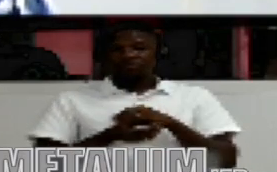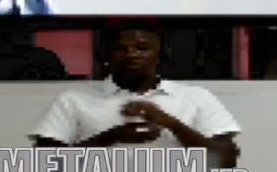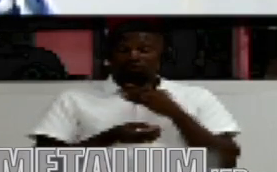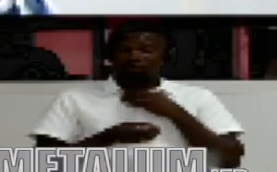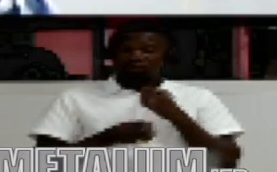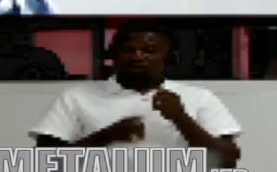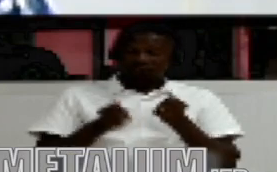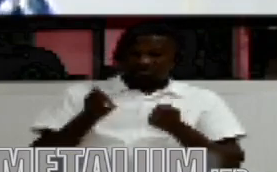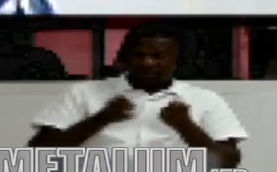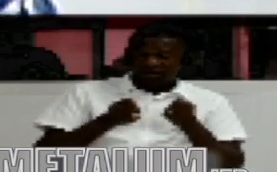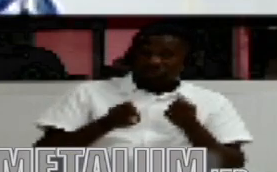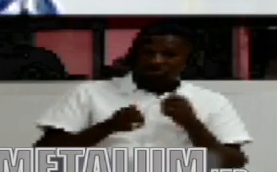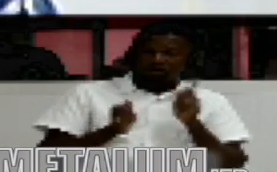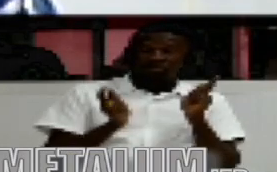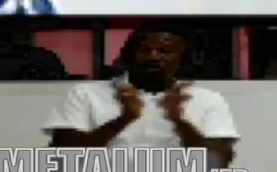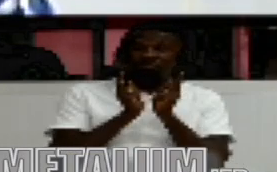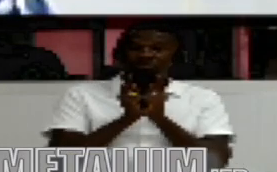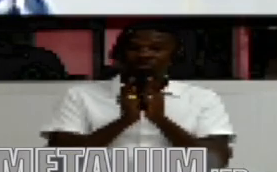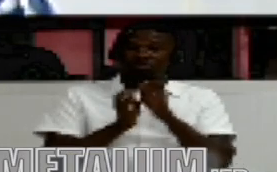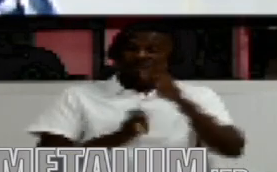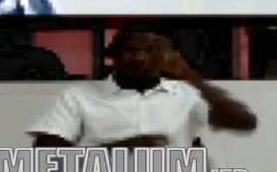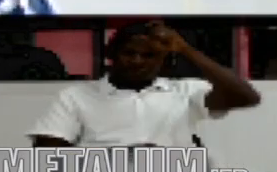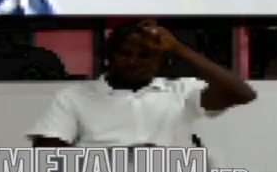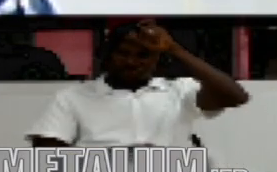we've managed to meet with the Turkish embassy,